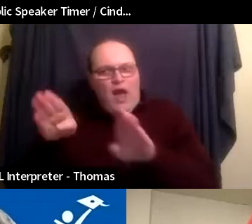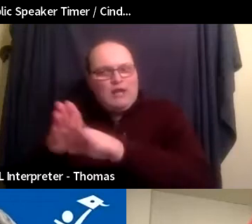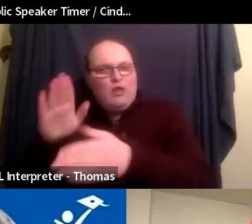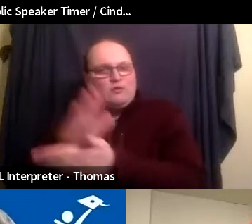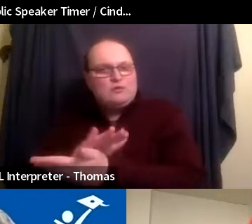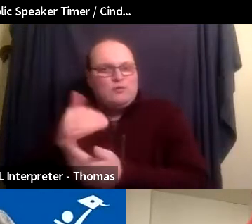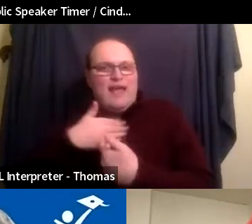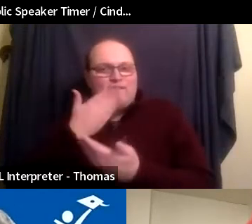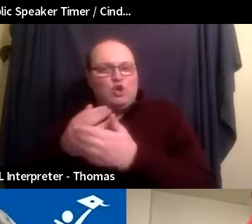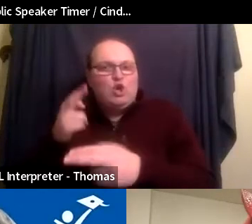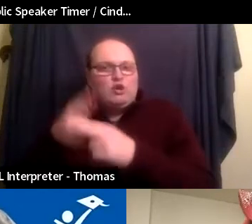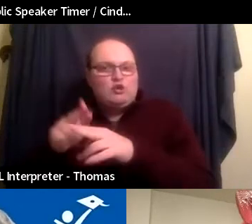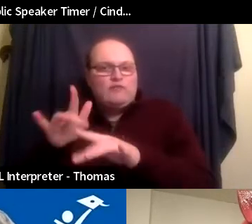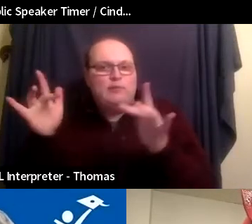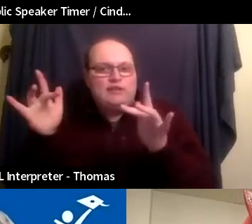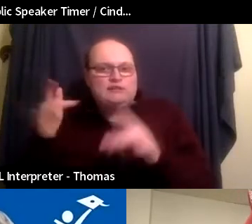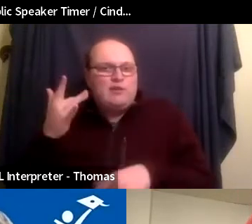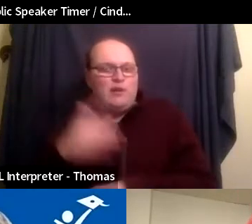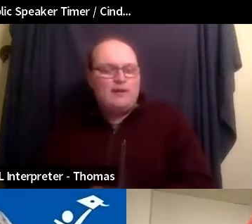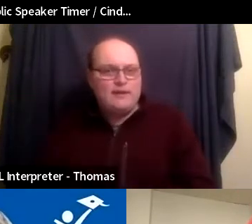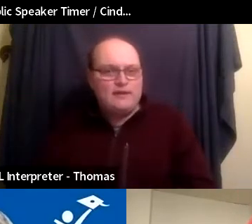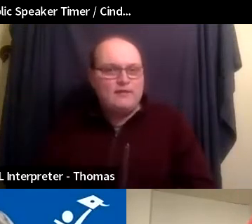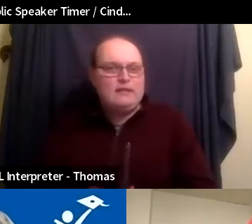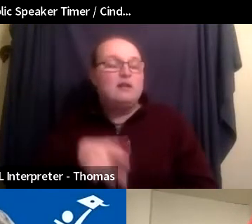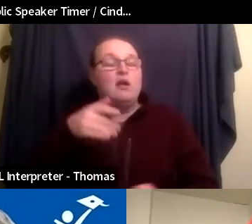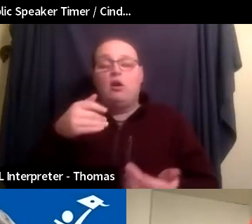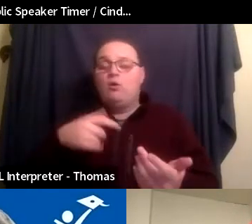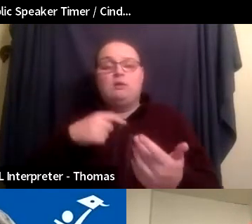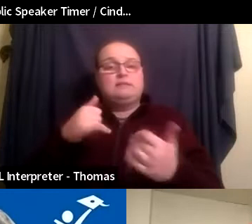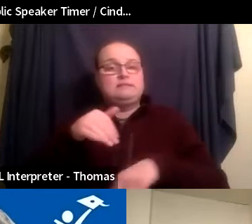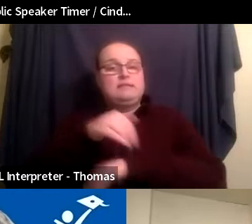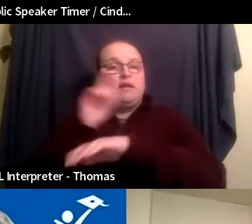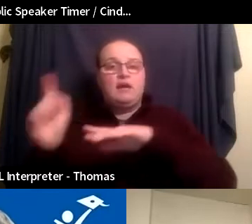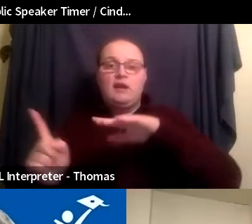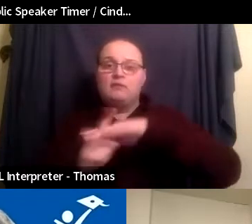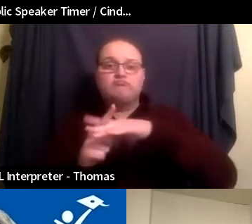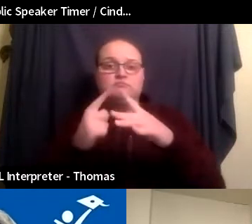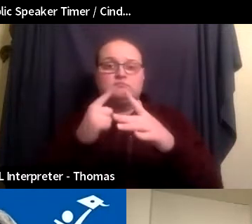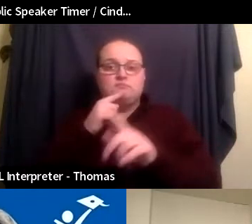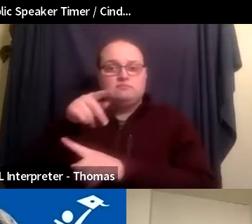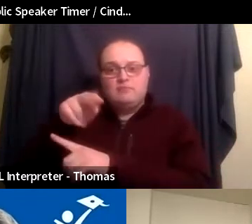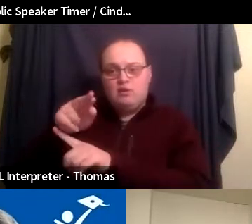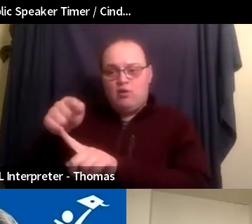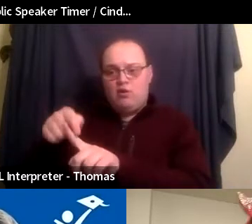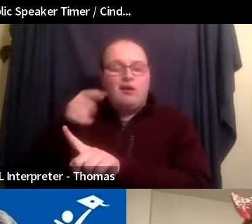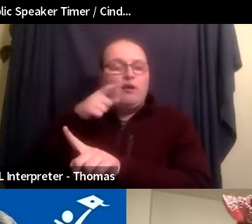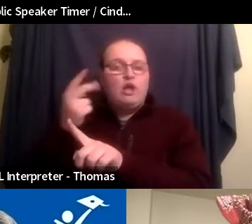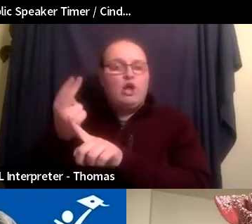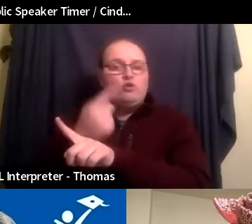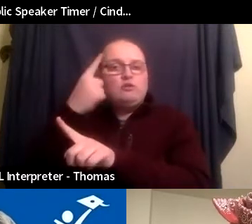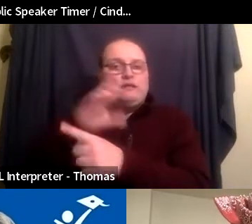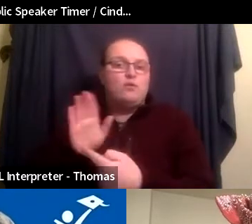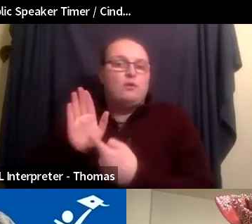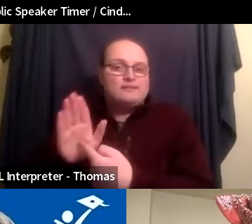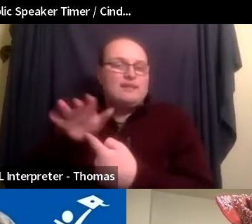So one of the recommendations I came here to say is, use Pointer Ridge Elementary School as an